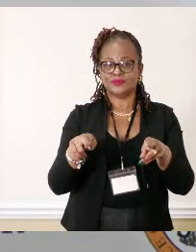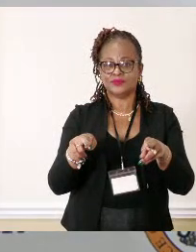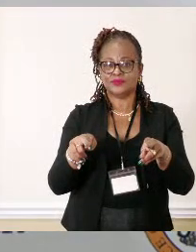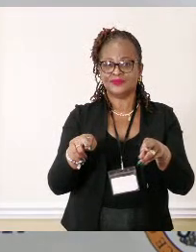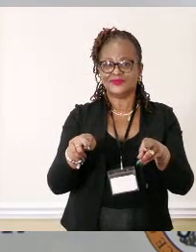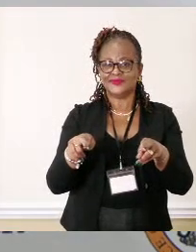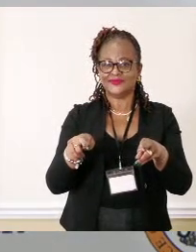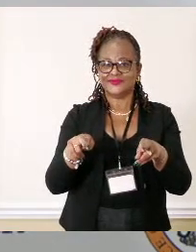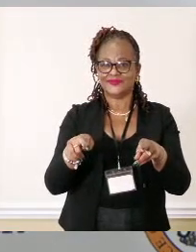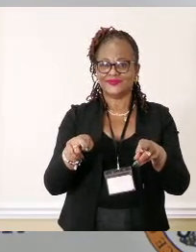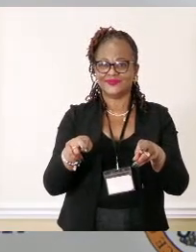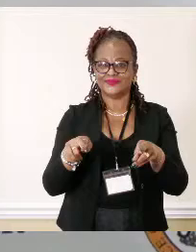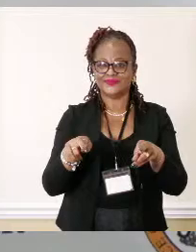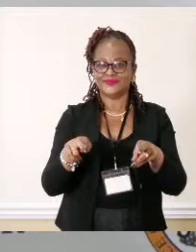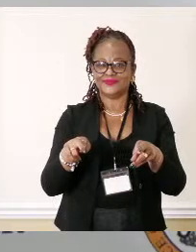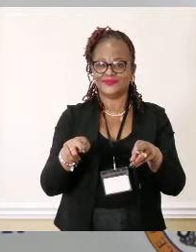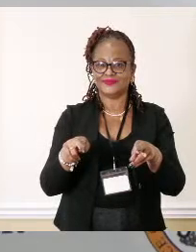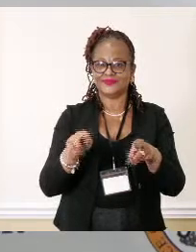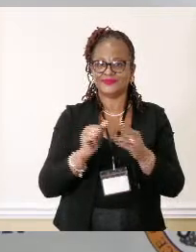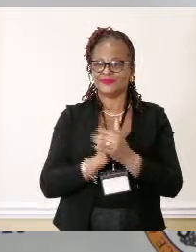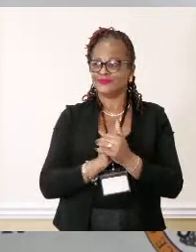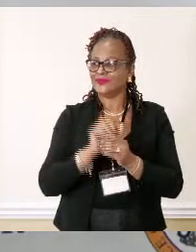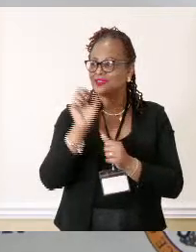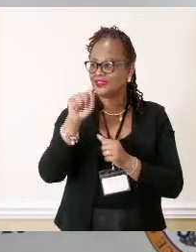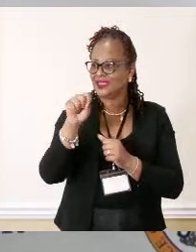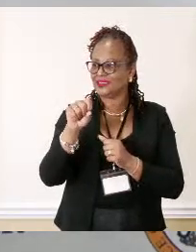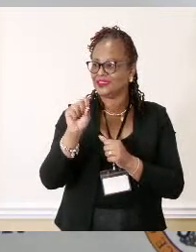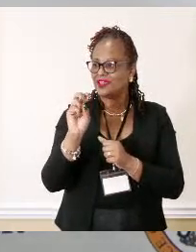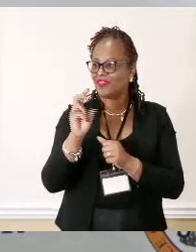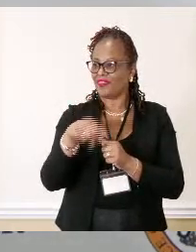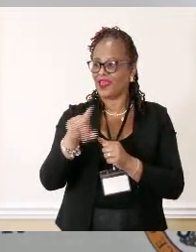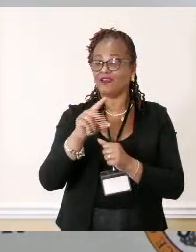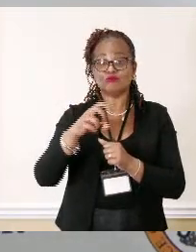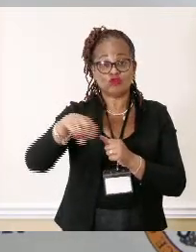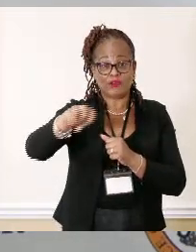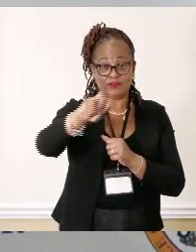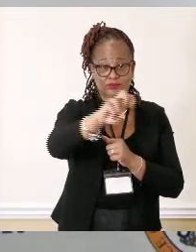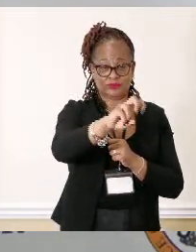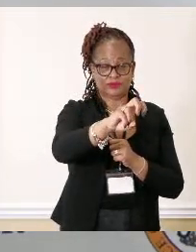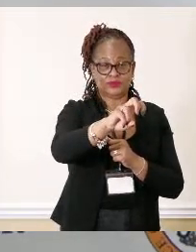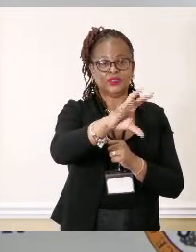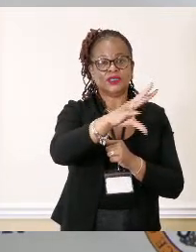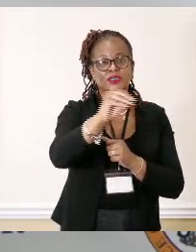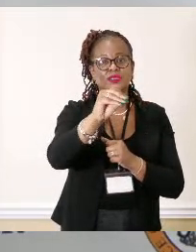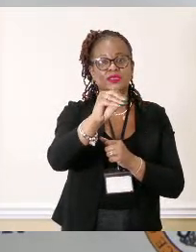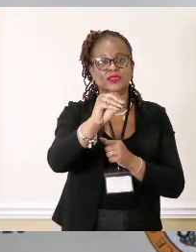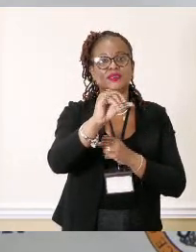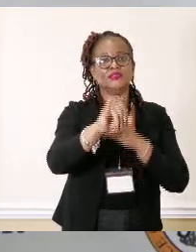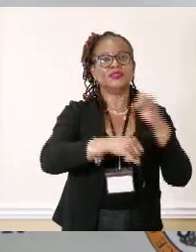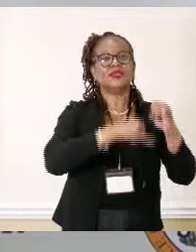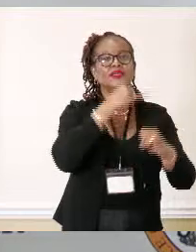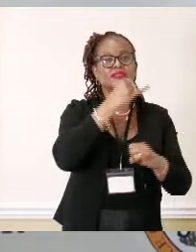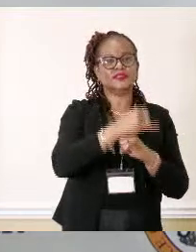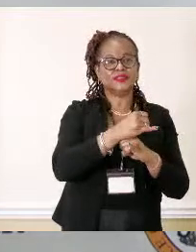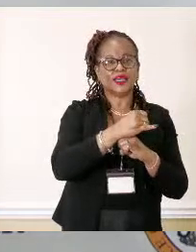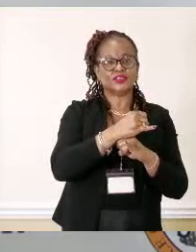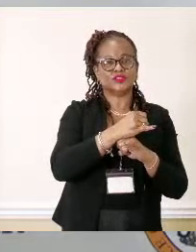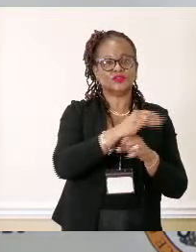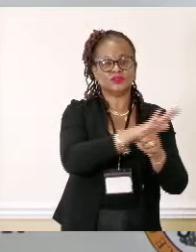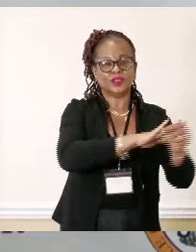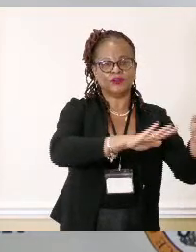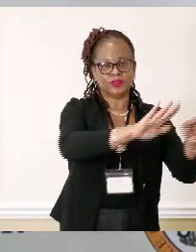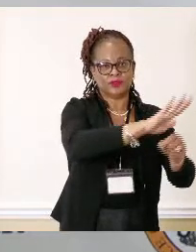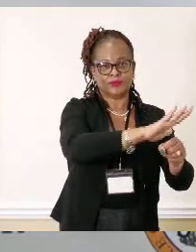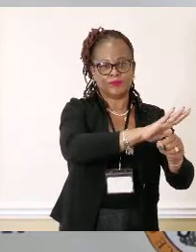I got permission to proceed. Yes, they have traveled to international